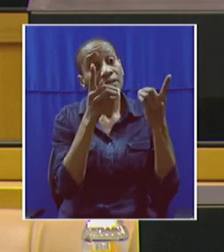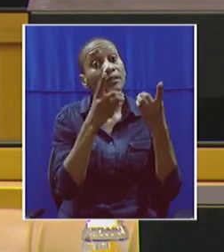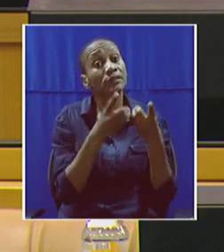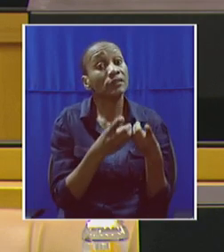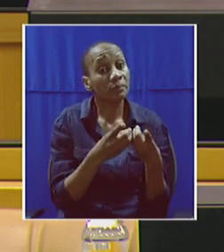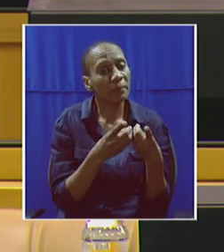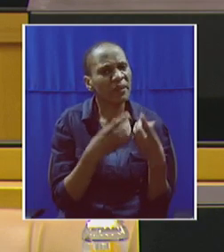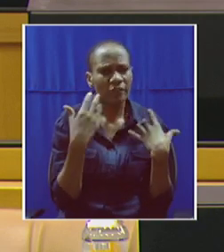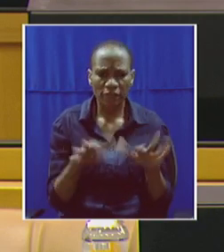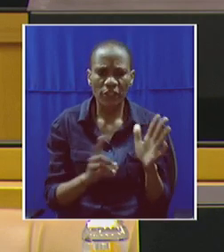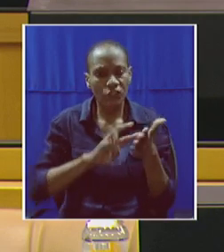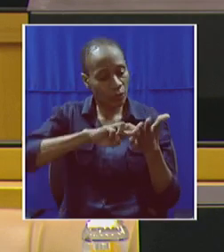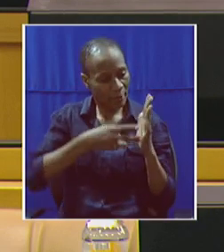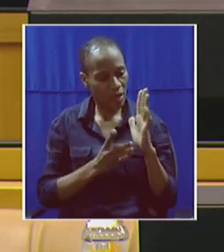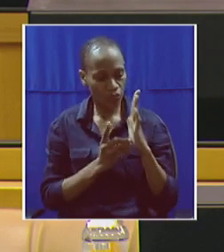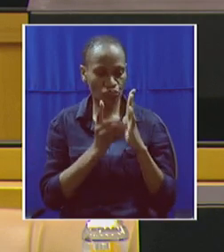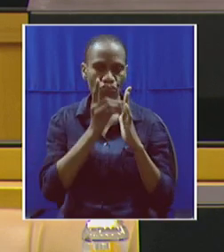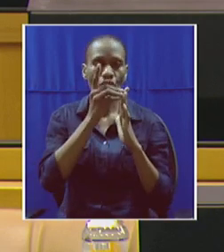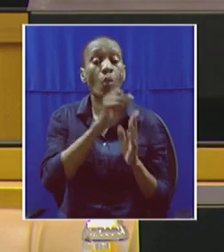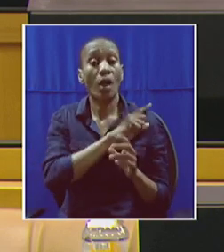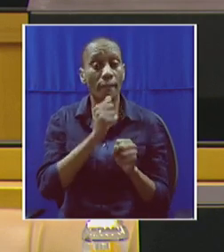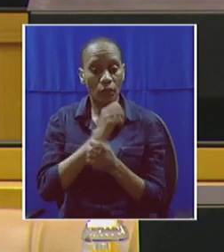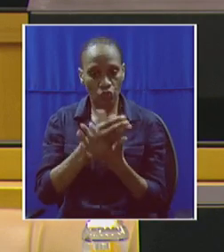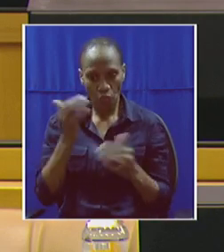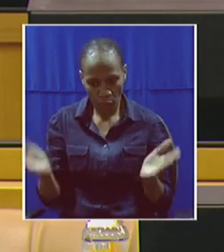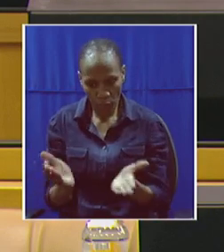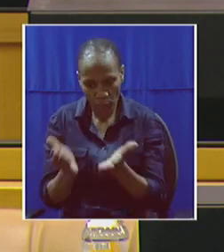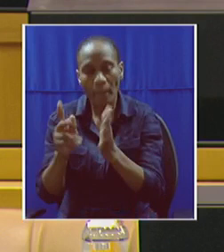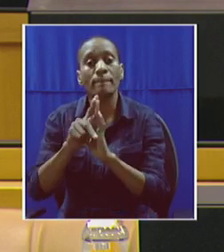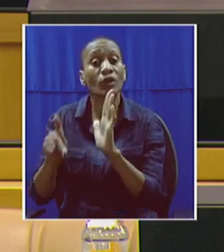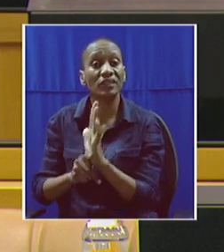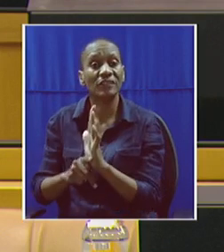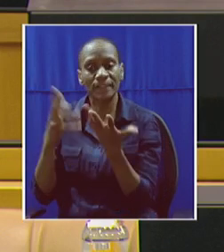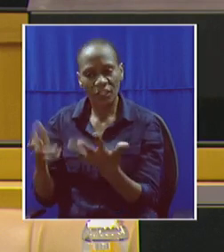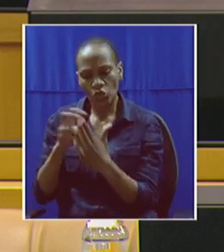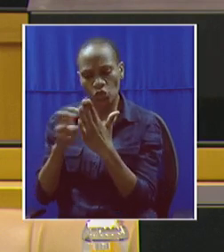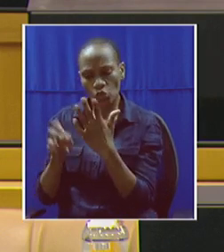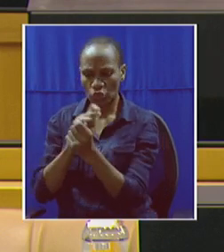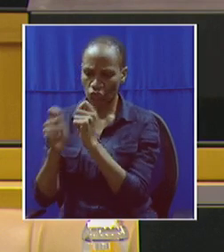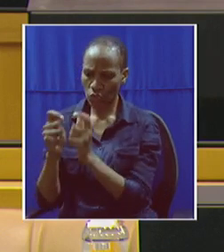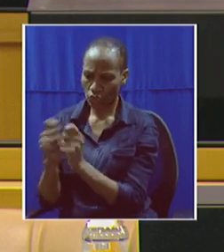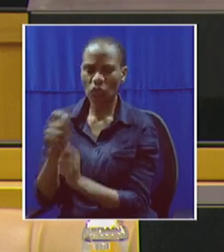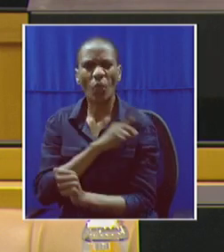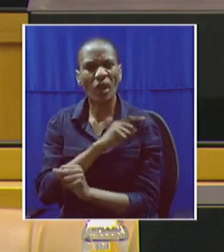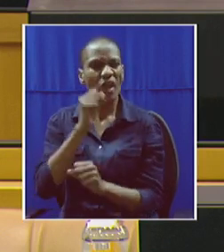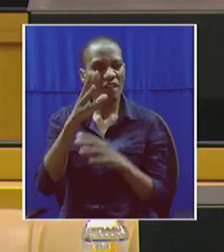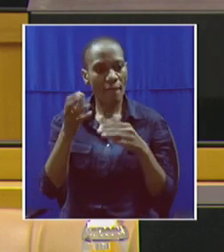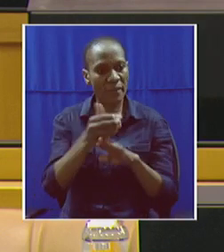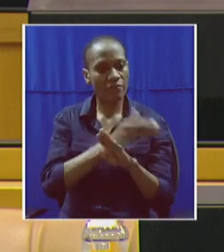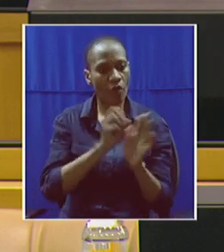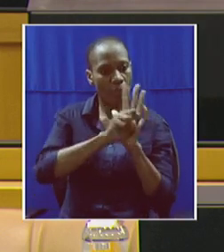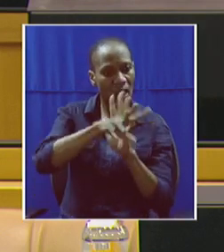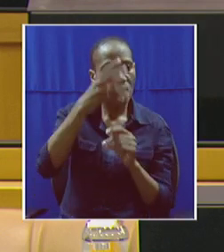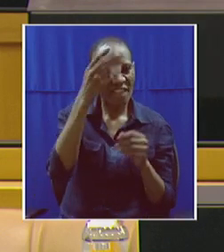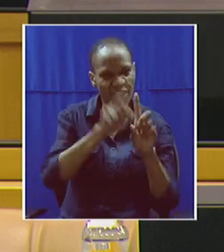also developed a plan to pursue policy and Regulatory changes to address market failures that may